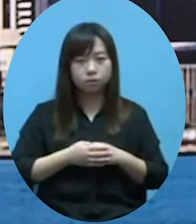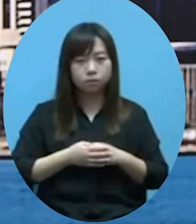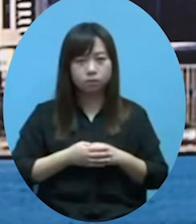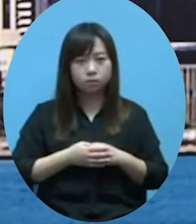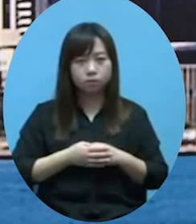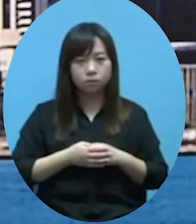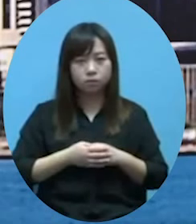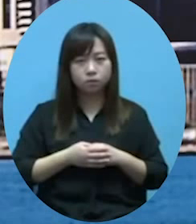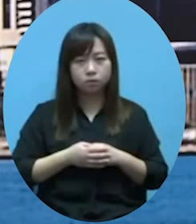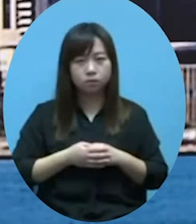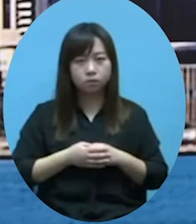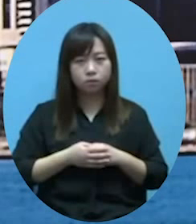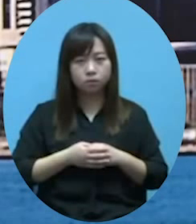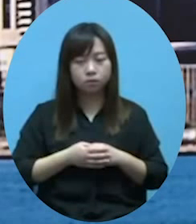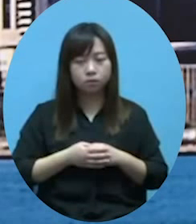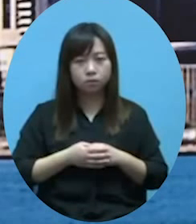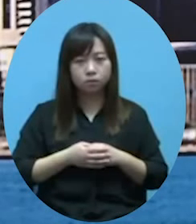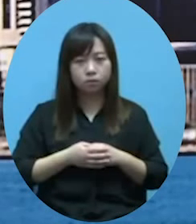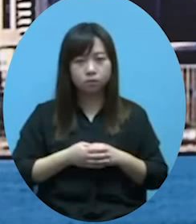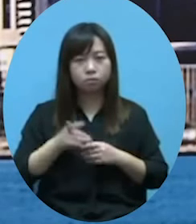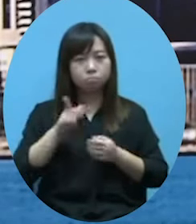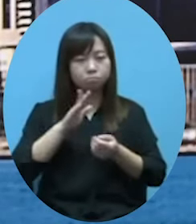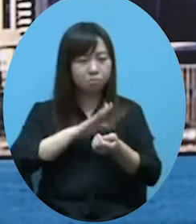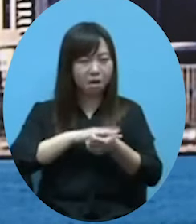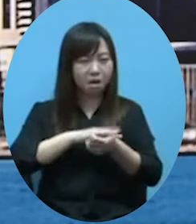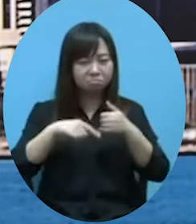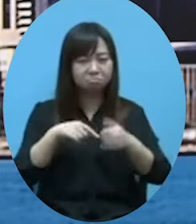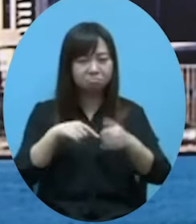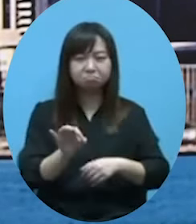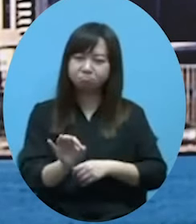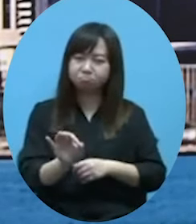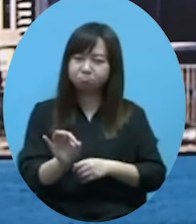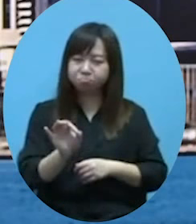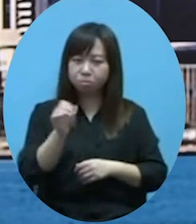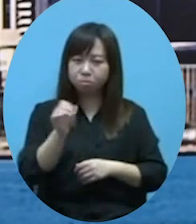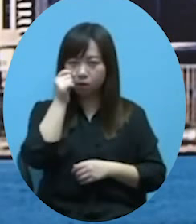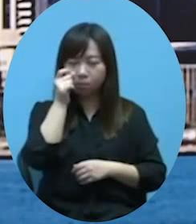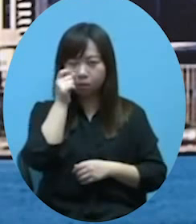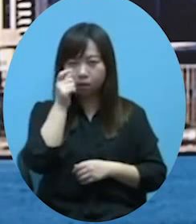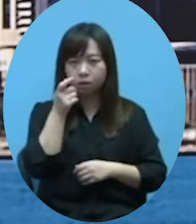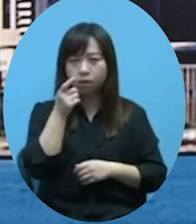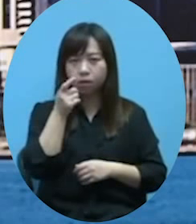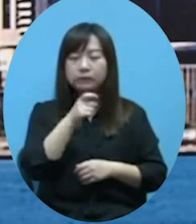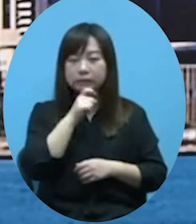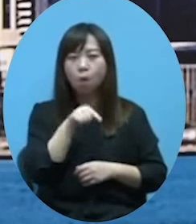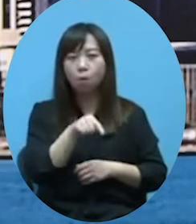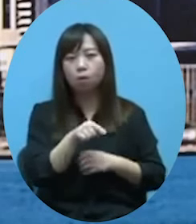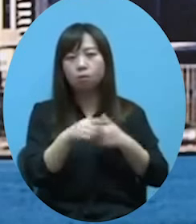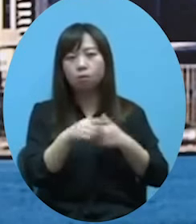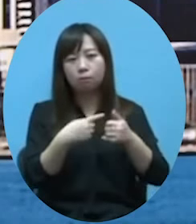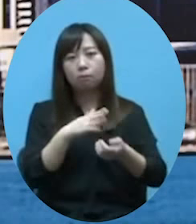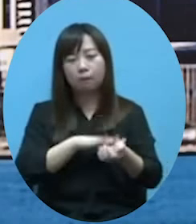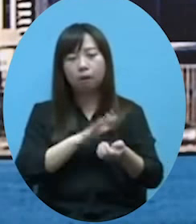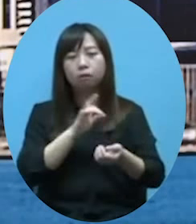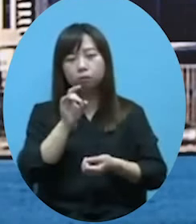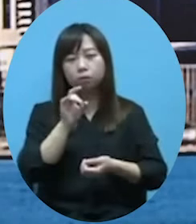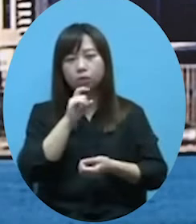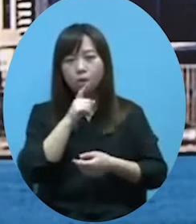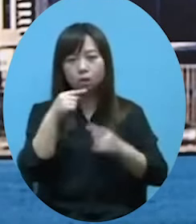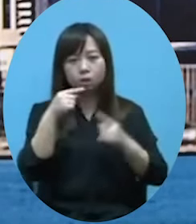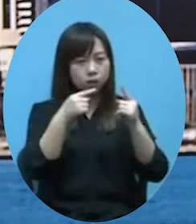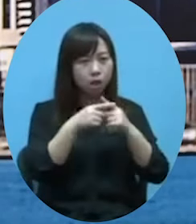close contacts are defined as those who sit within two seatswith the